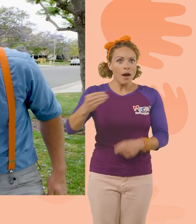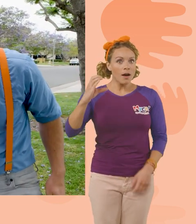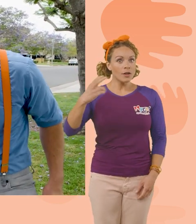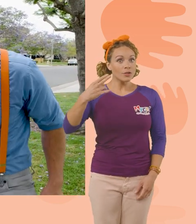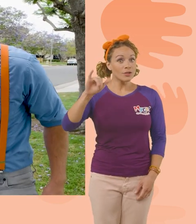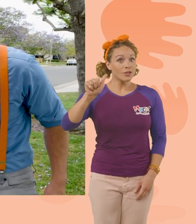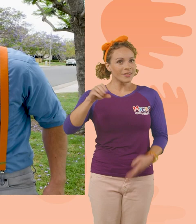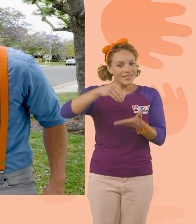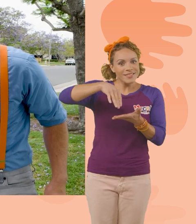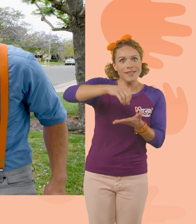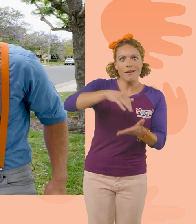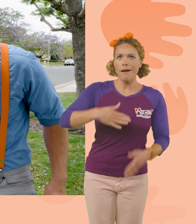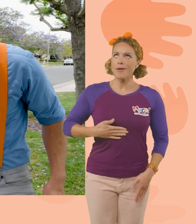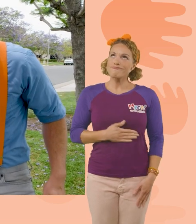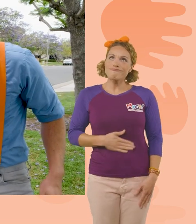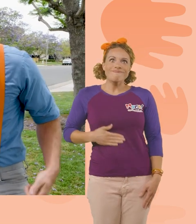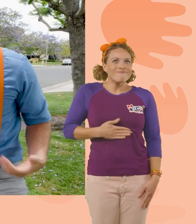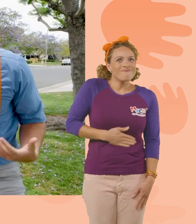and chia seeds.